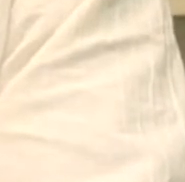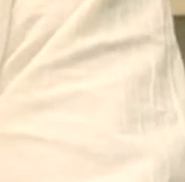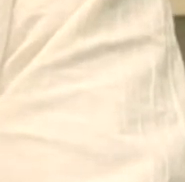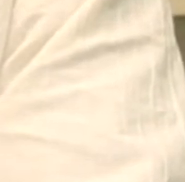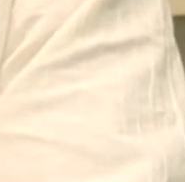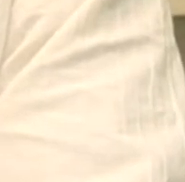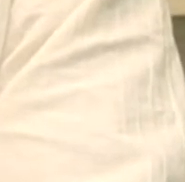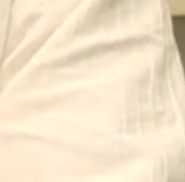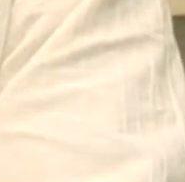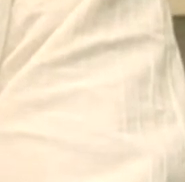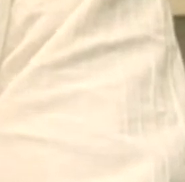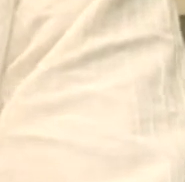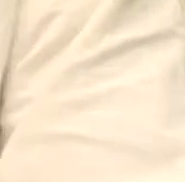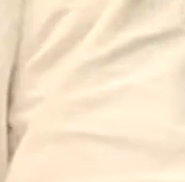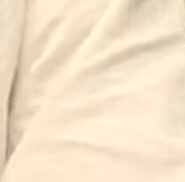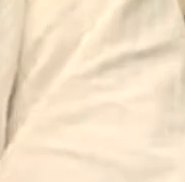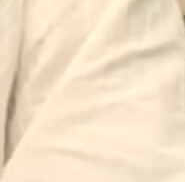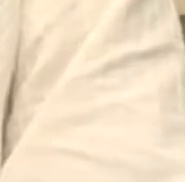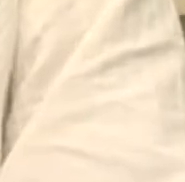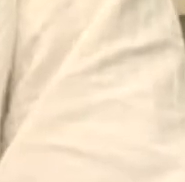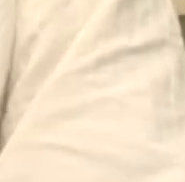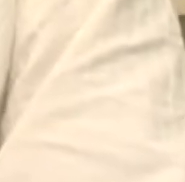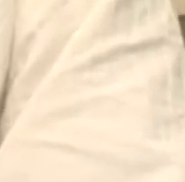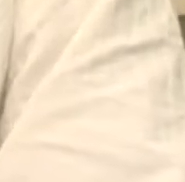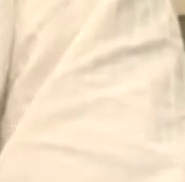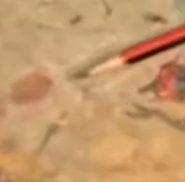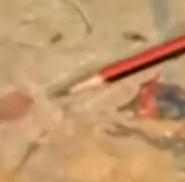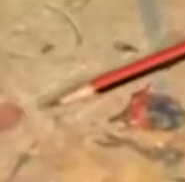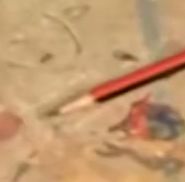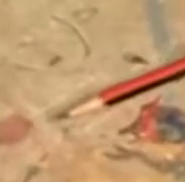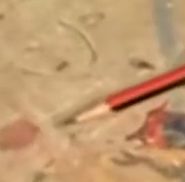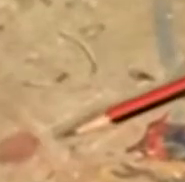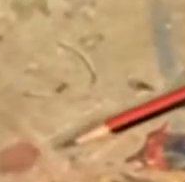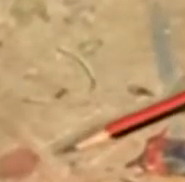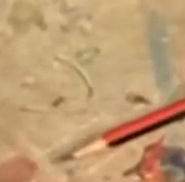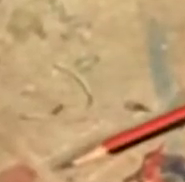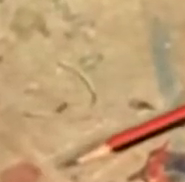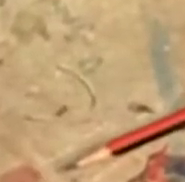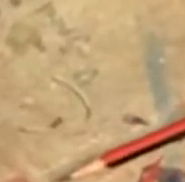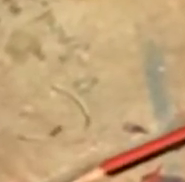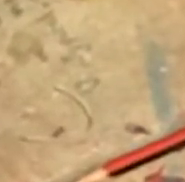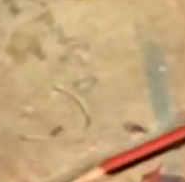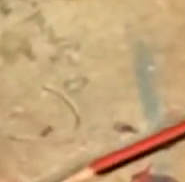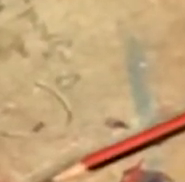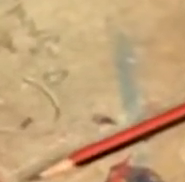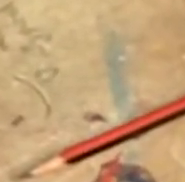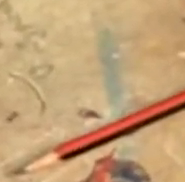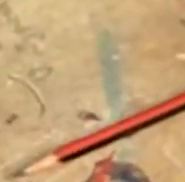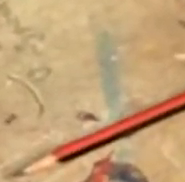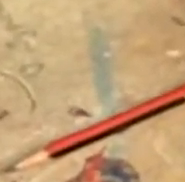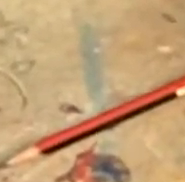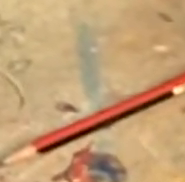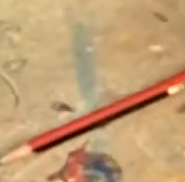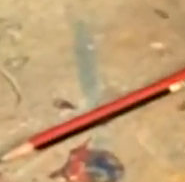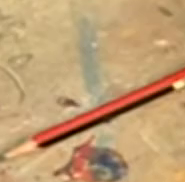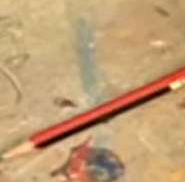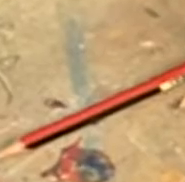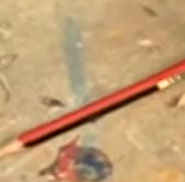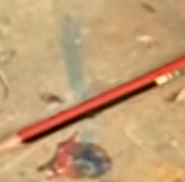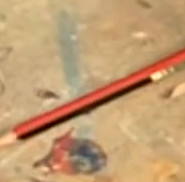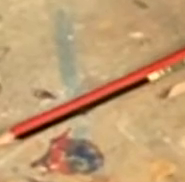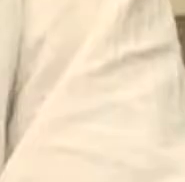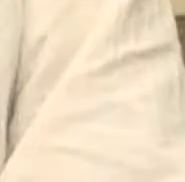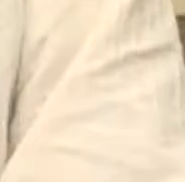yeah. And of course, most times imagining I'm not wrong, you know.